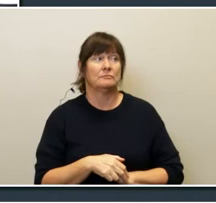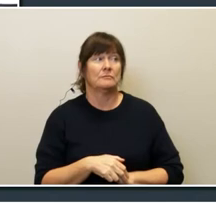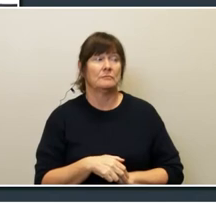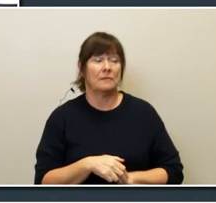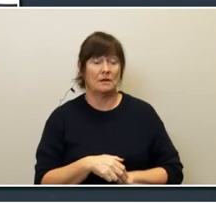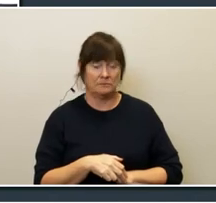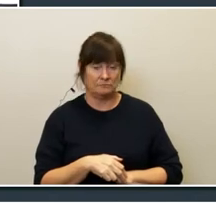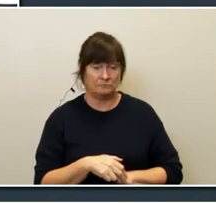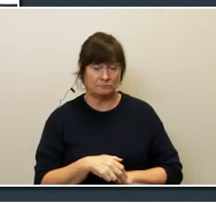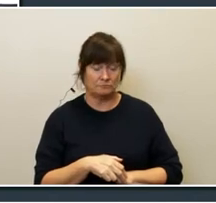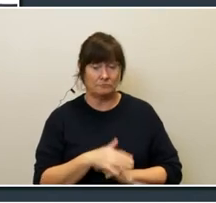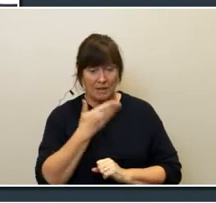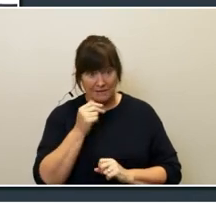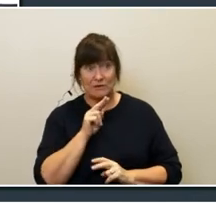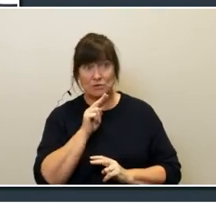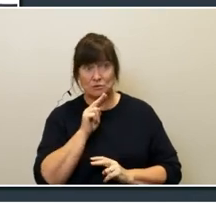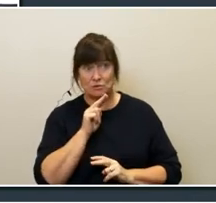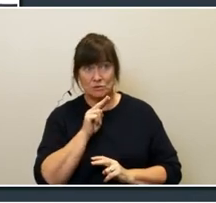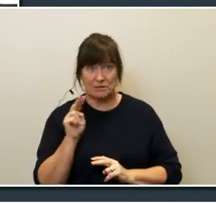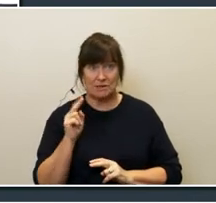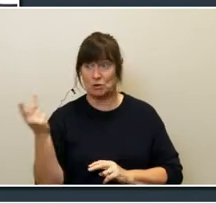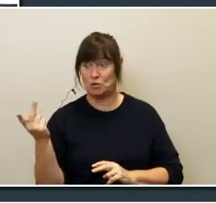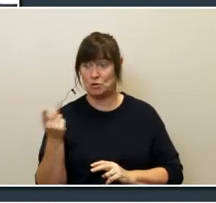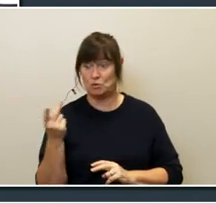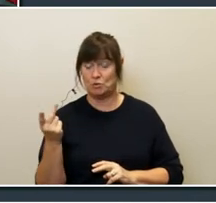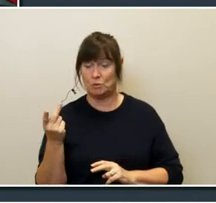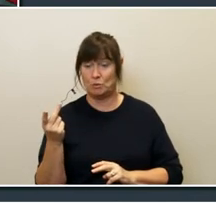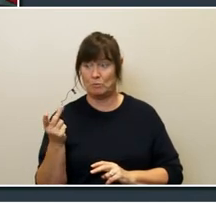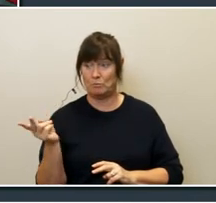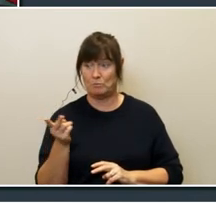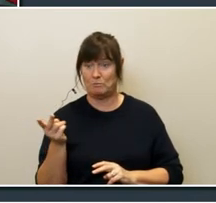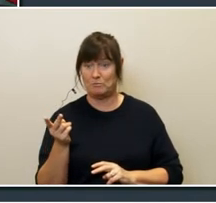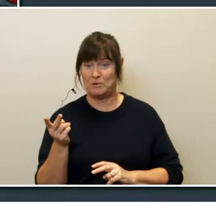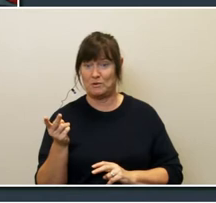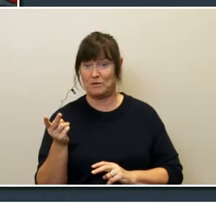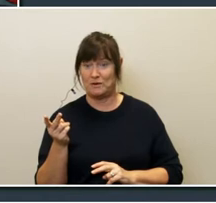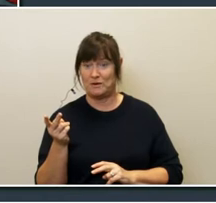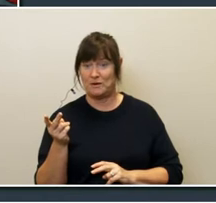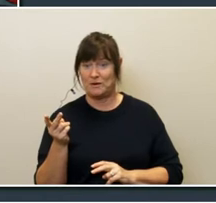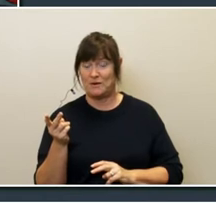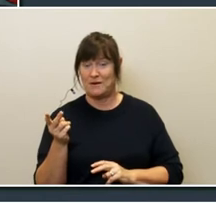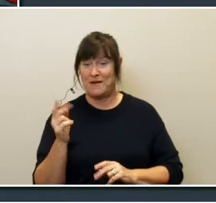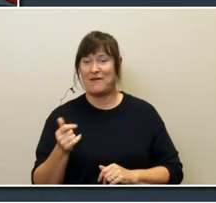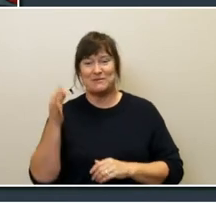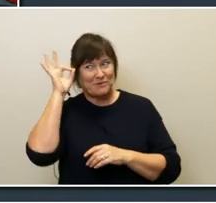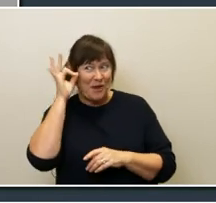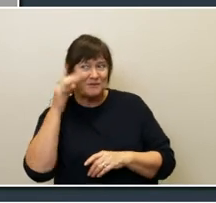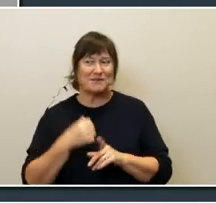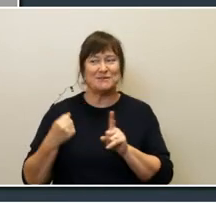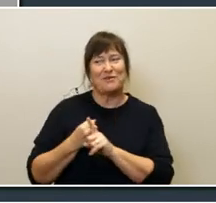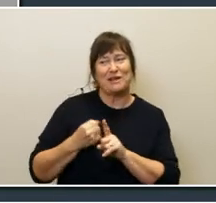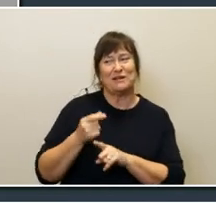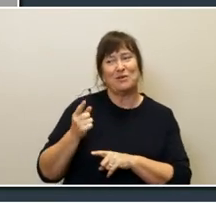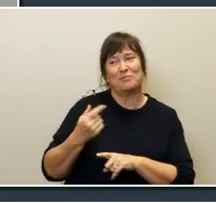Councillor Crown. It's lovely to see that you two have a couple of fierce Taradale ward councillors in your corner